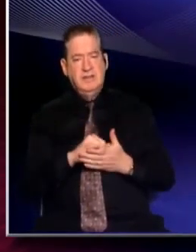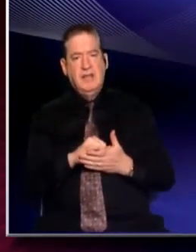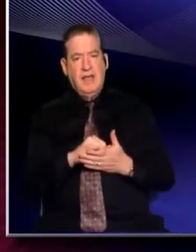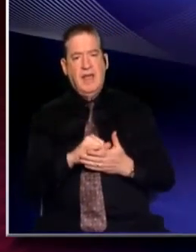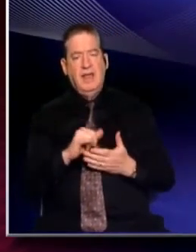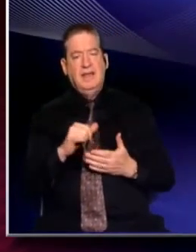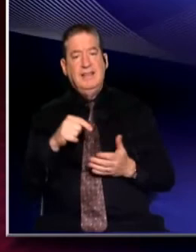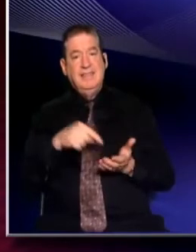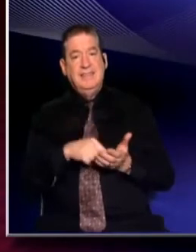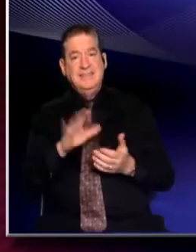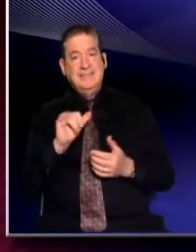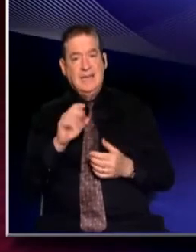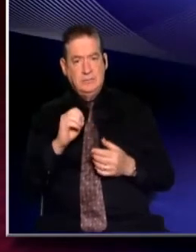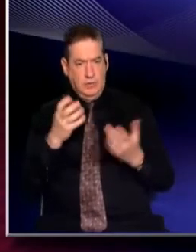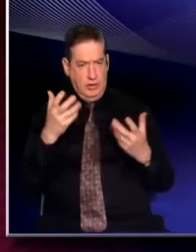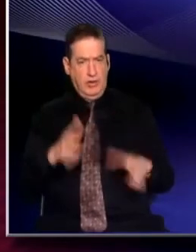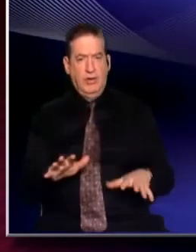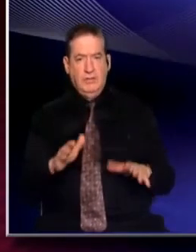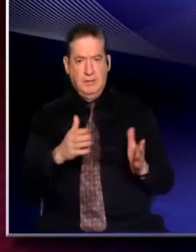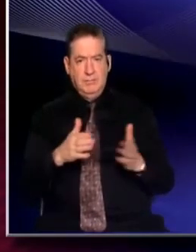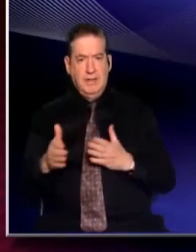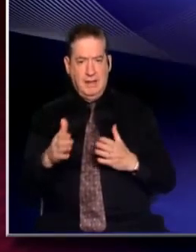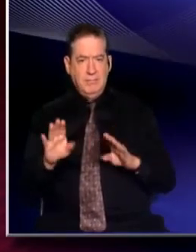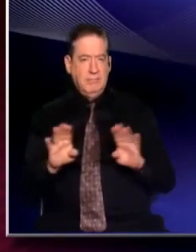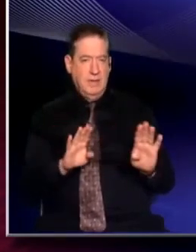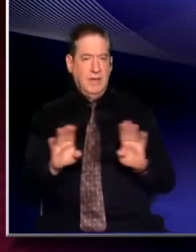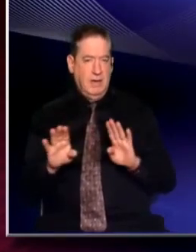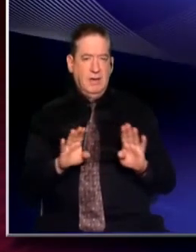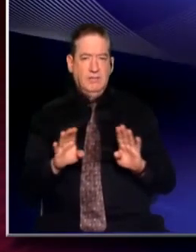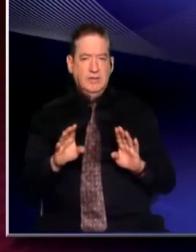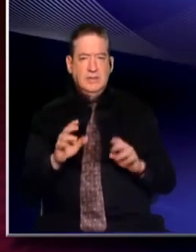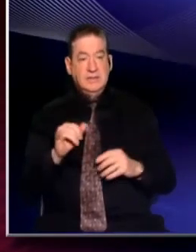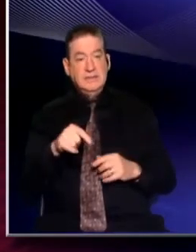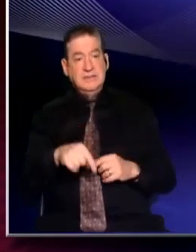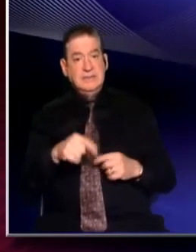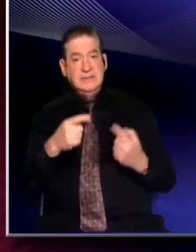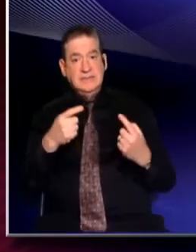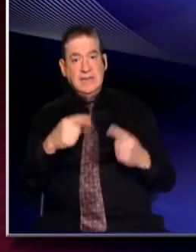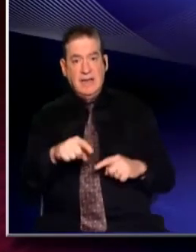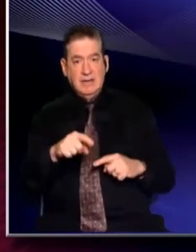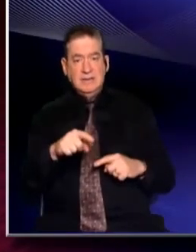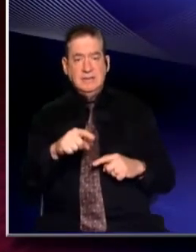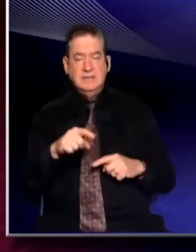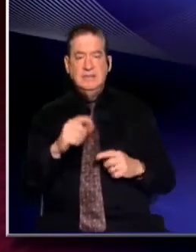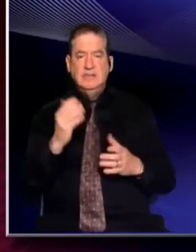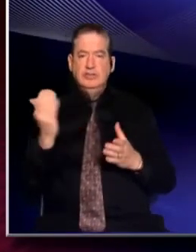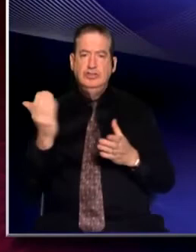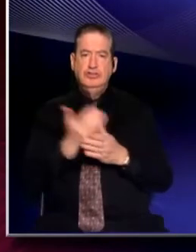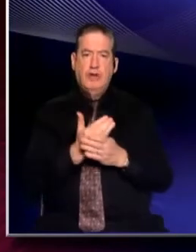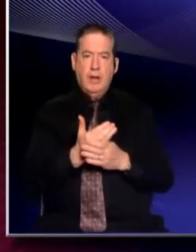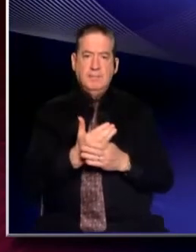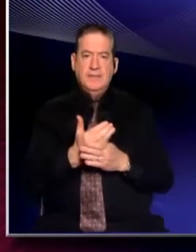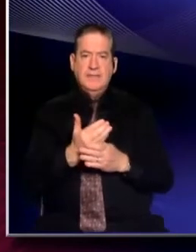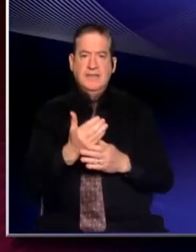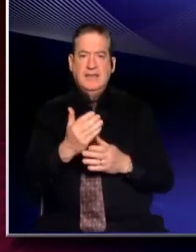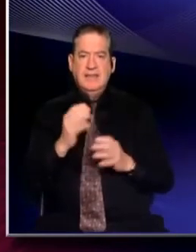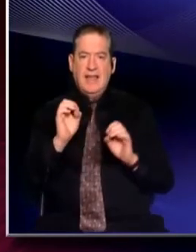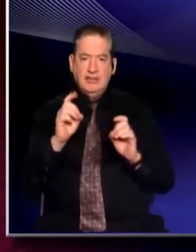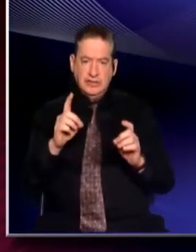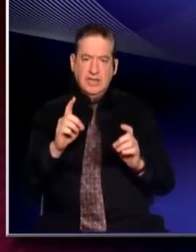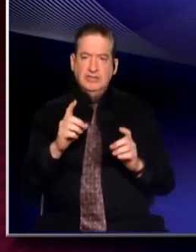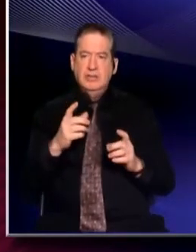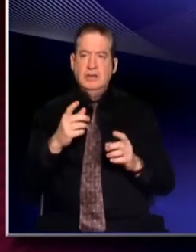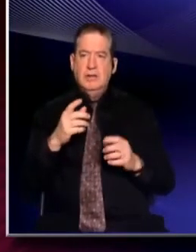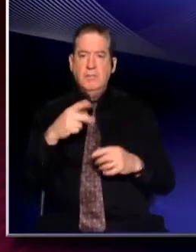in this case, we'd already say that the behavior is, Okay. I believe in this case, it's disrupting the educational Right.